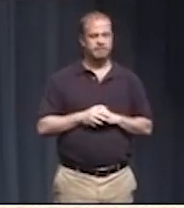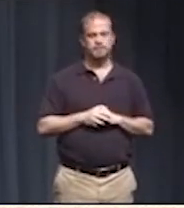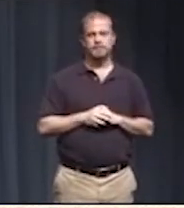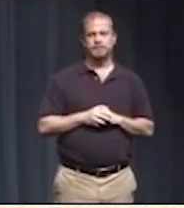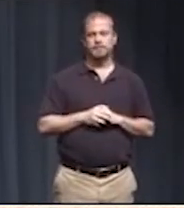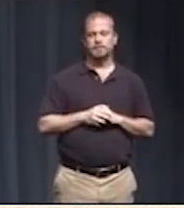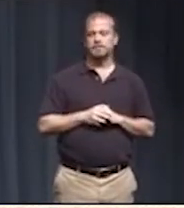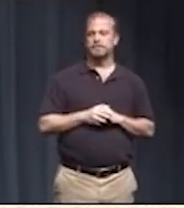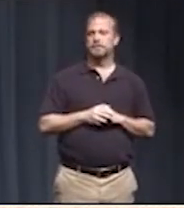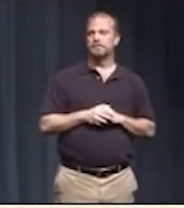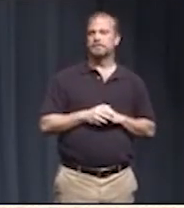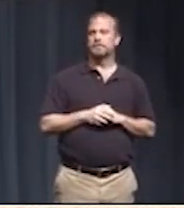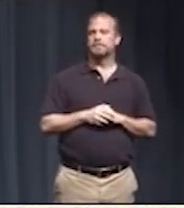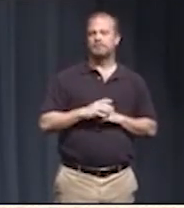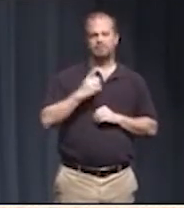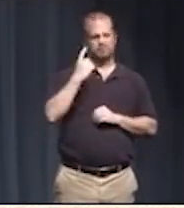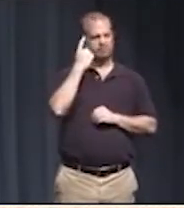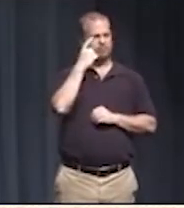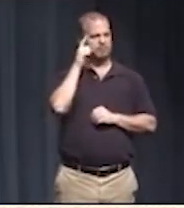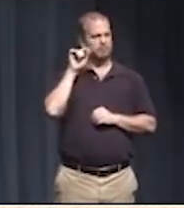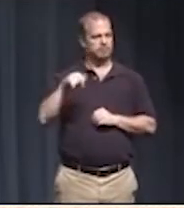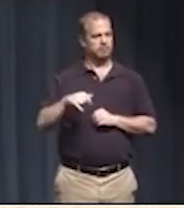Think about it.